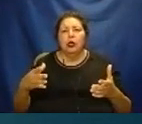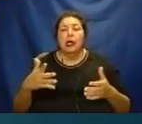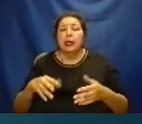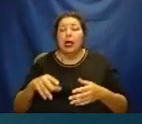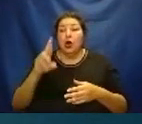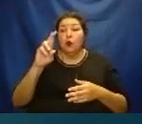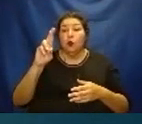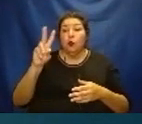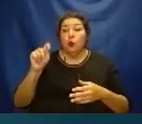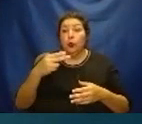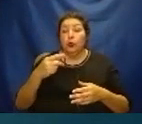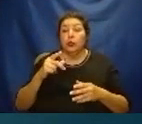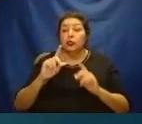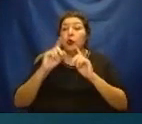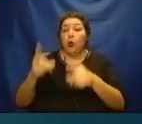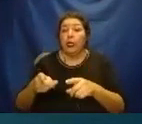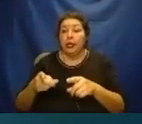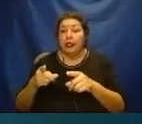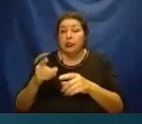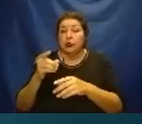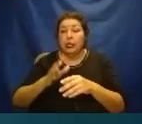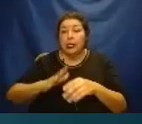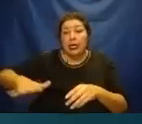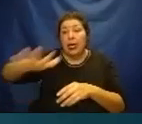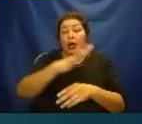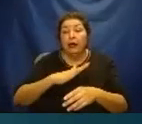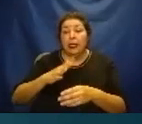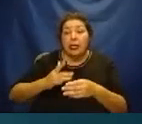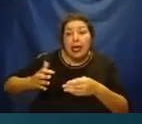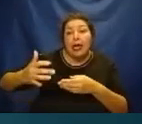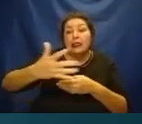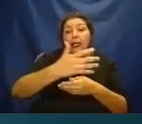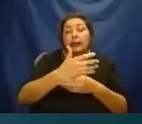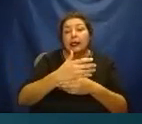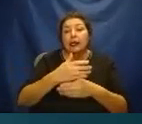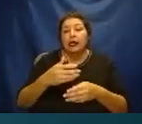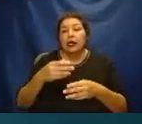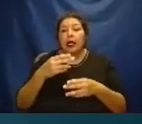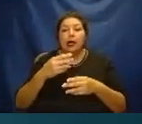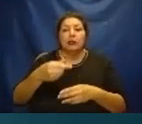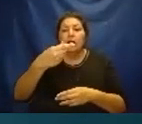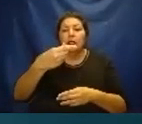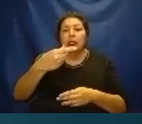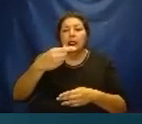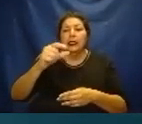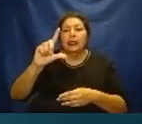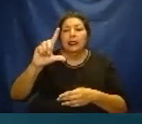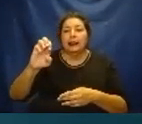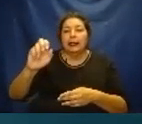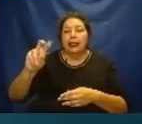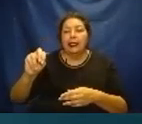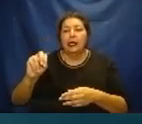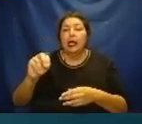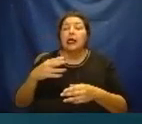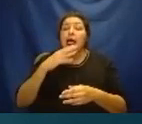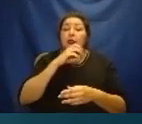field and glean. The ancient Israelites would leave the sides of